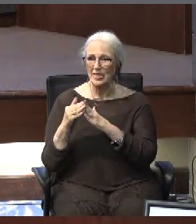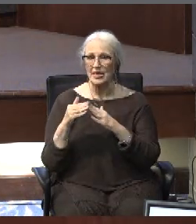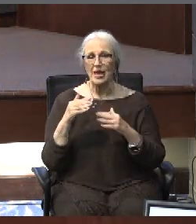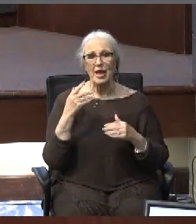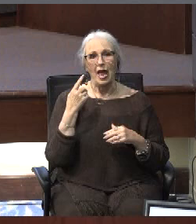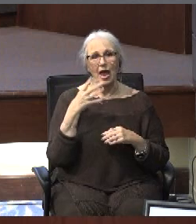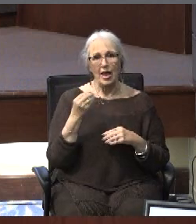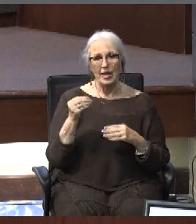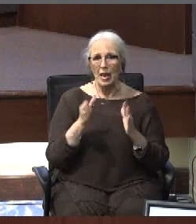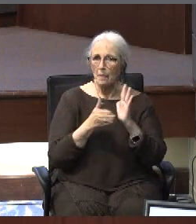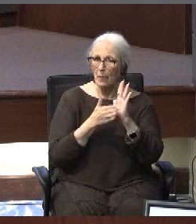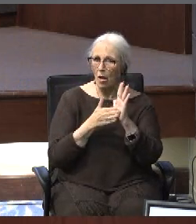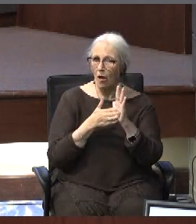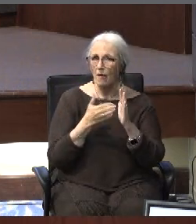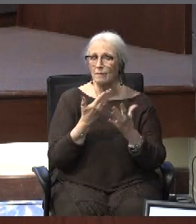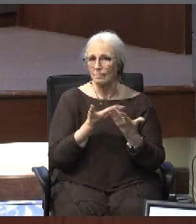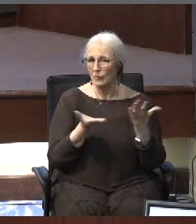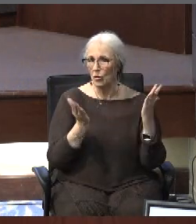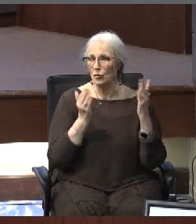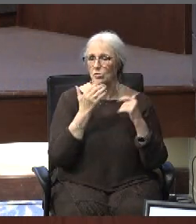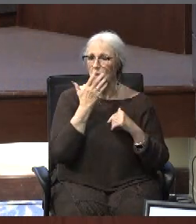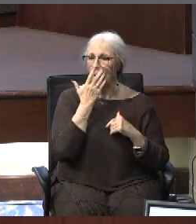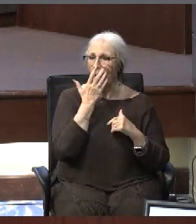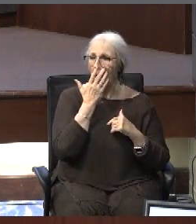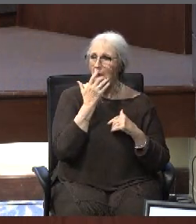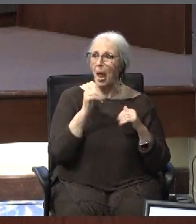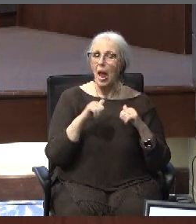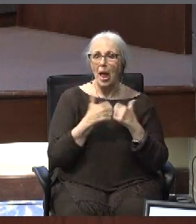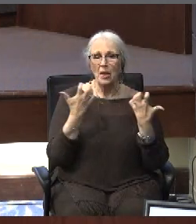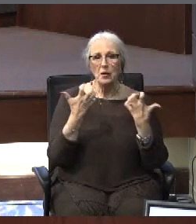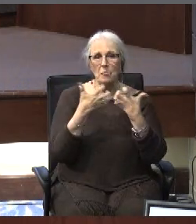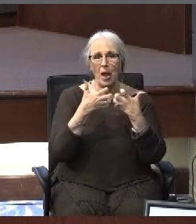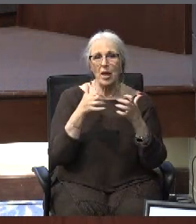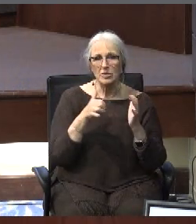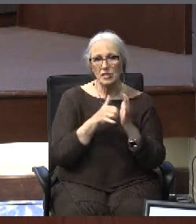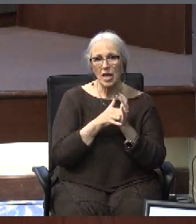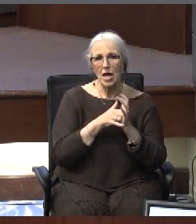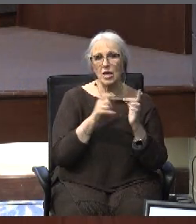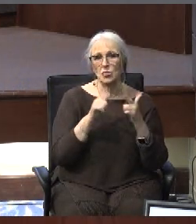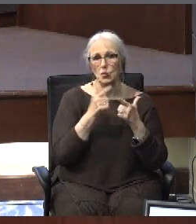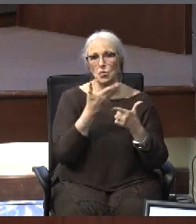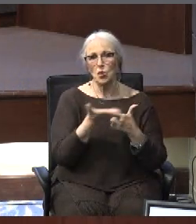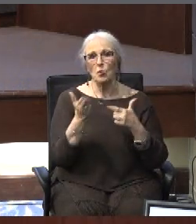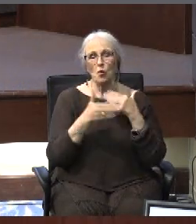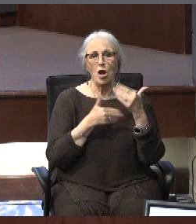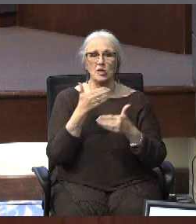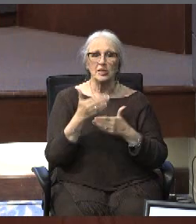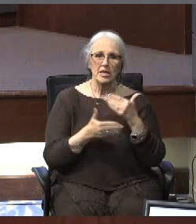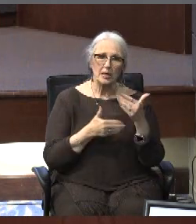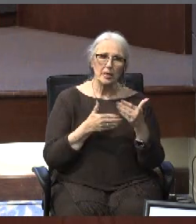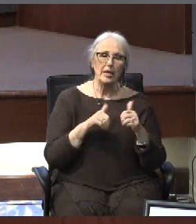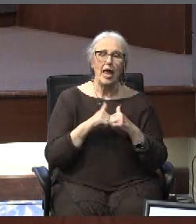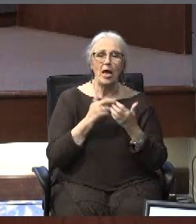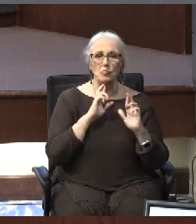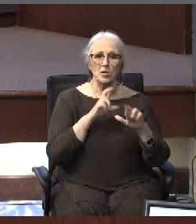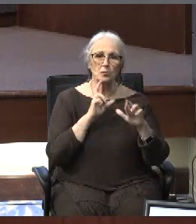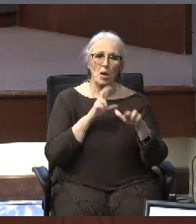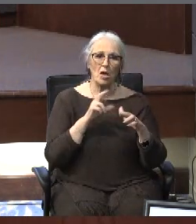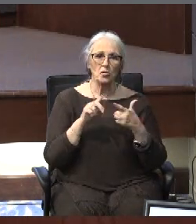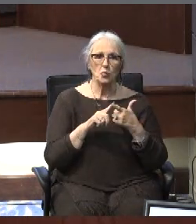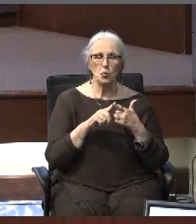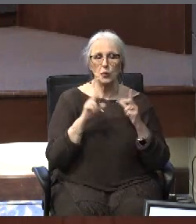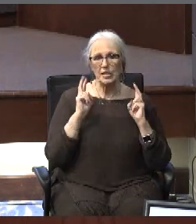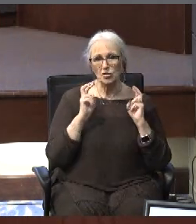I applaud you on how to match that app into your process of how to respond to these